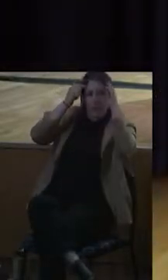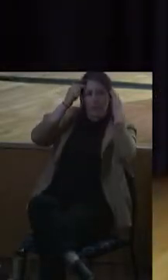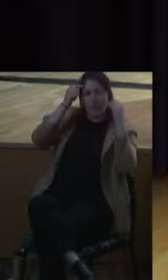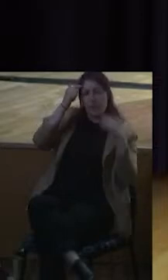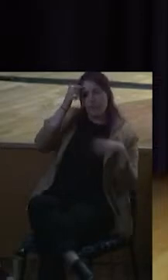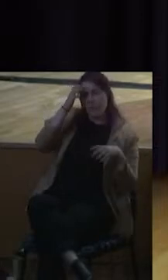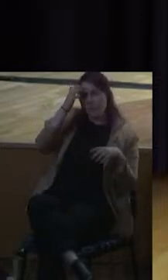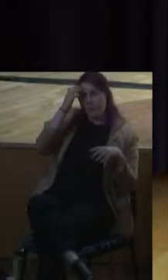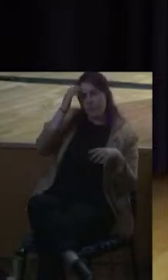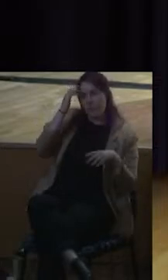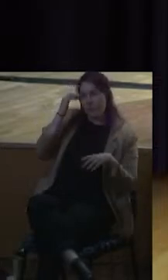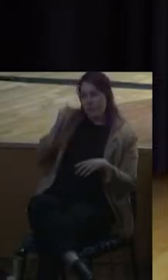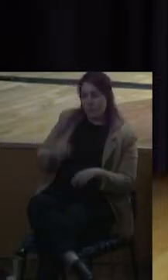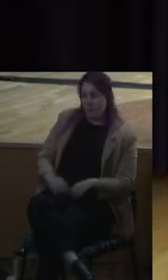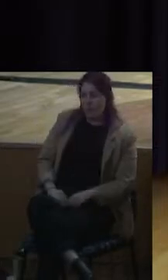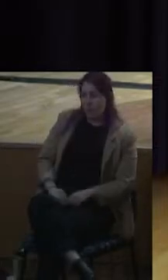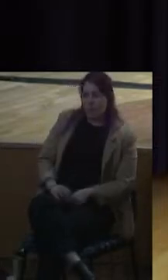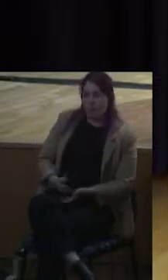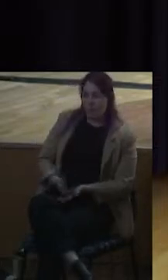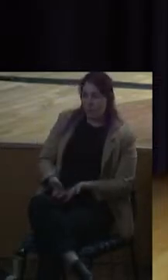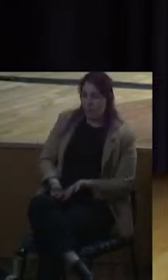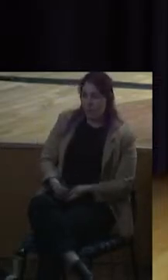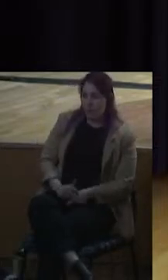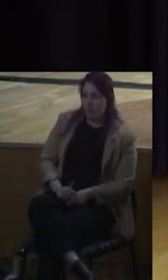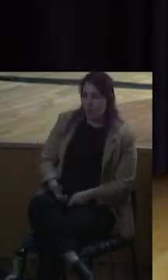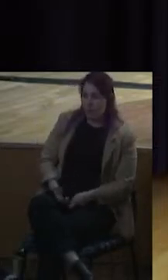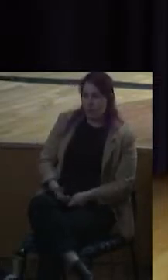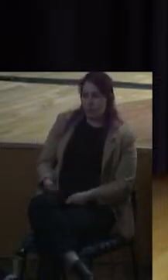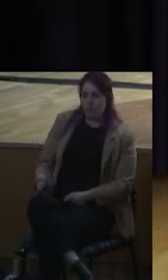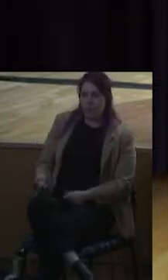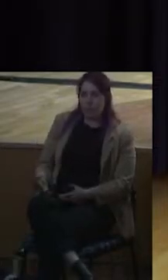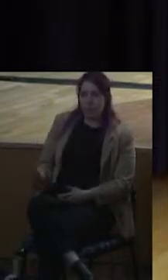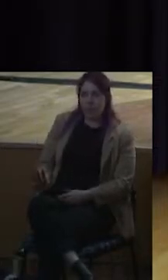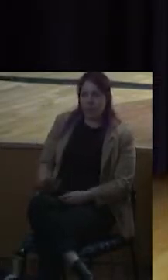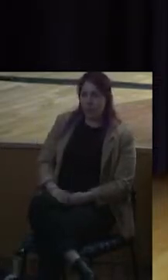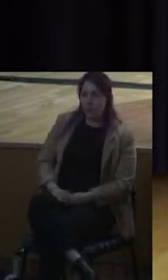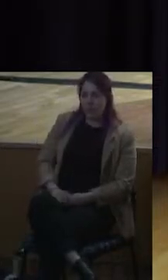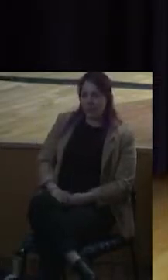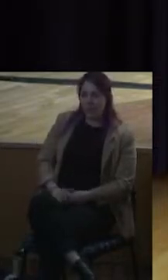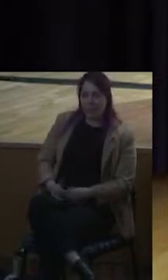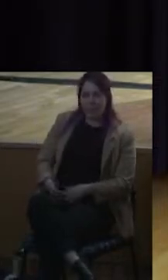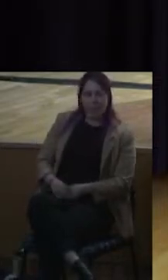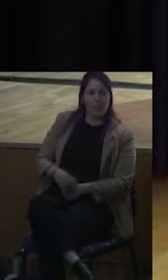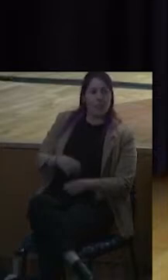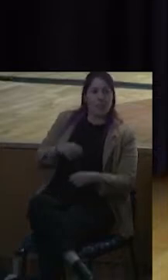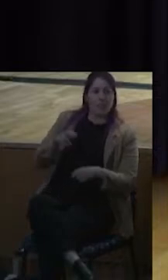you know, that's very debatable. They definitely have a presence in Hawaii,